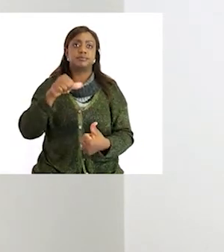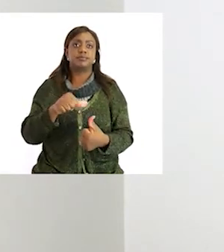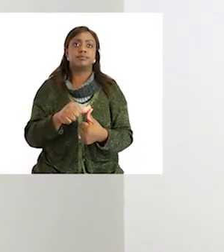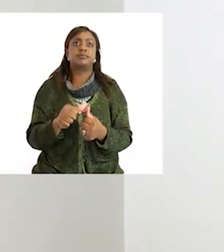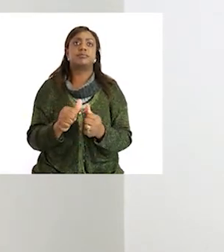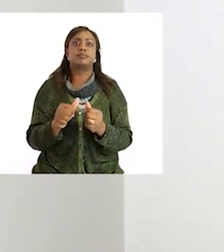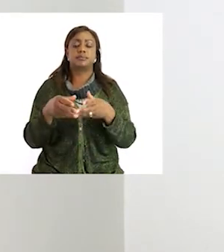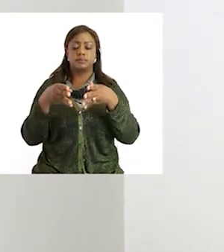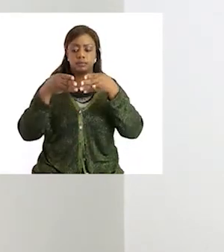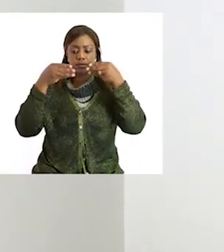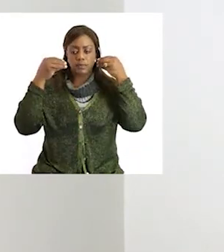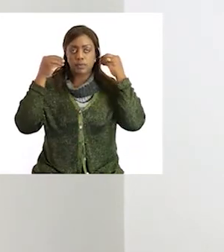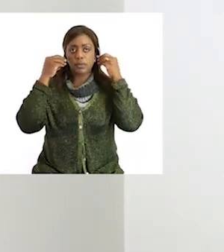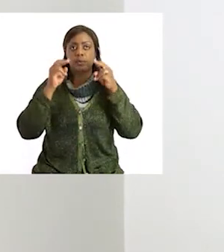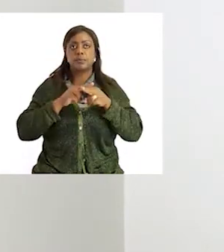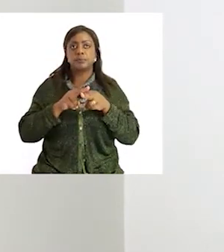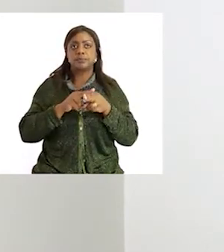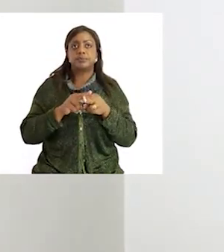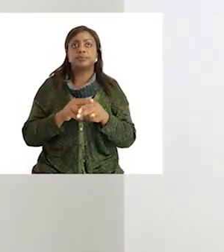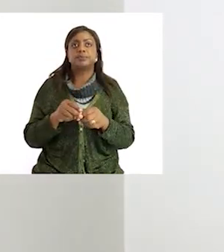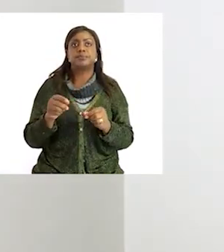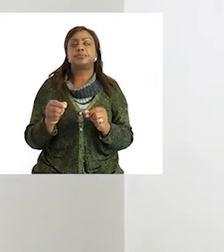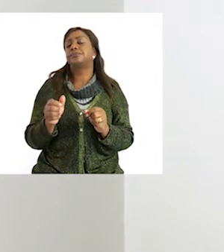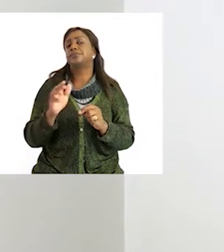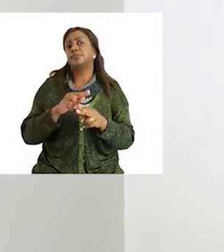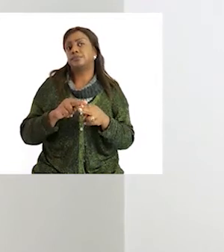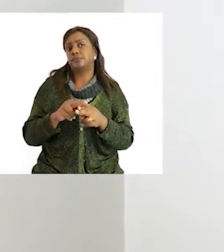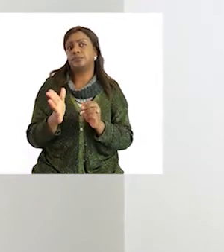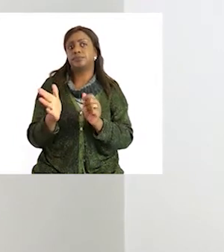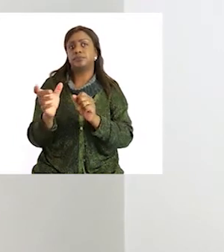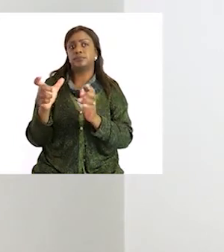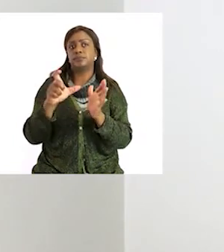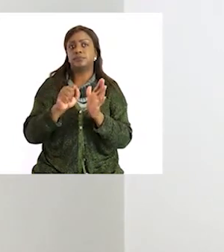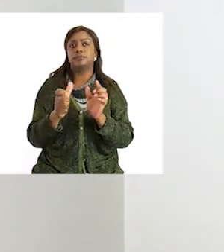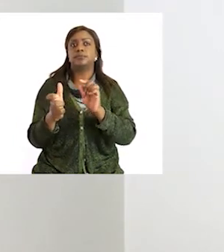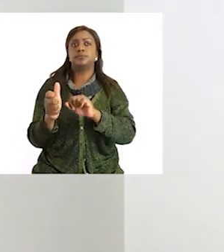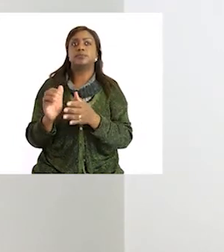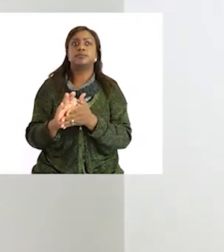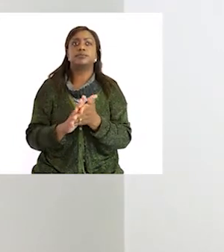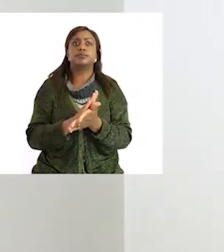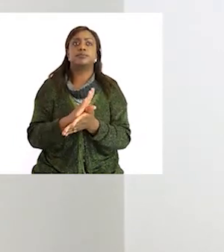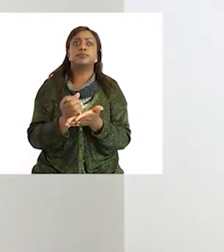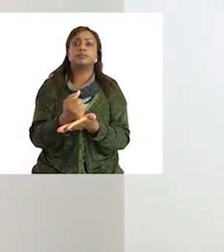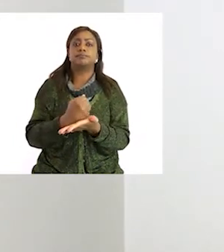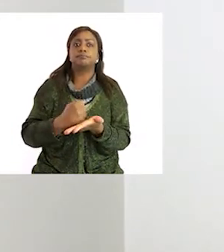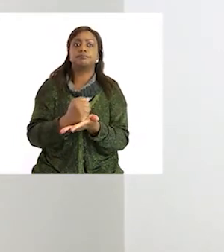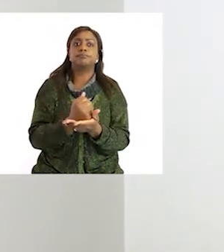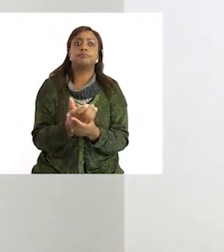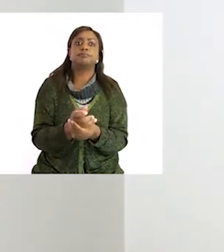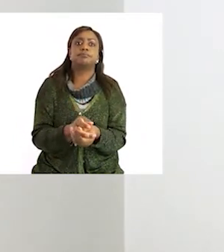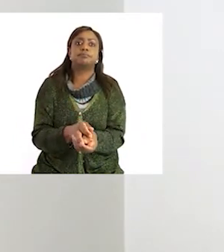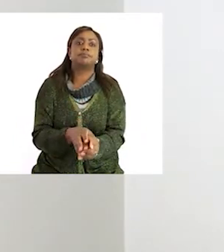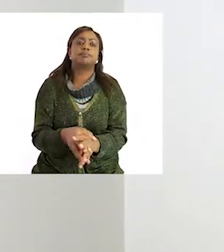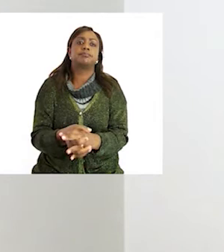to wear our facial mask and also let us use our sanitizer. So let us take a